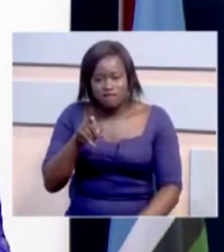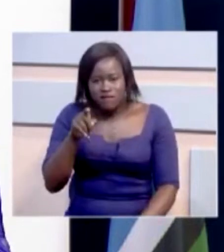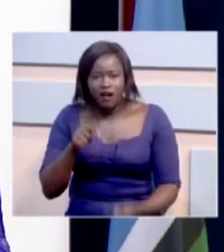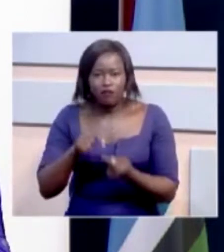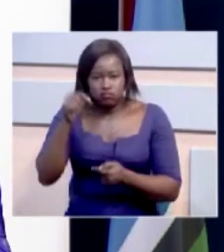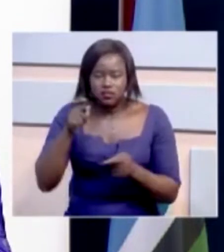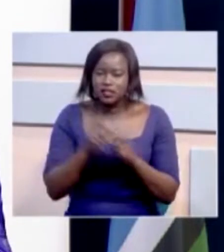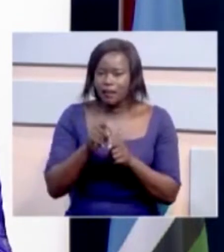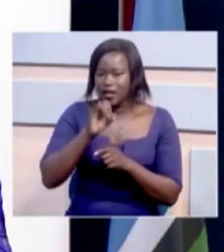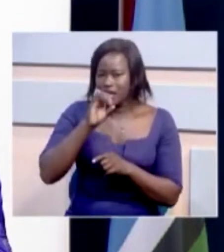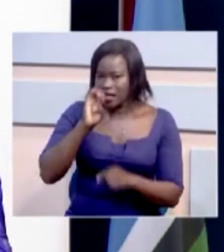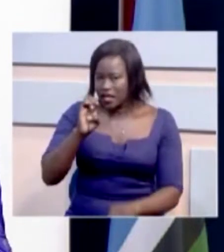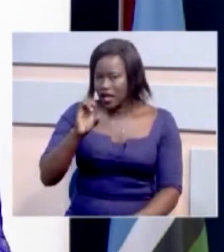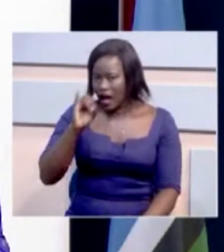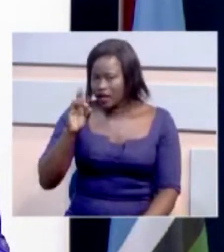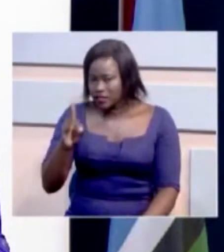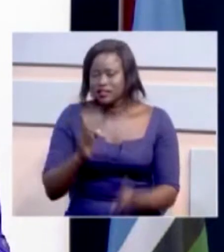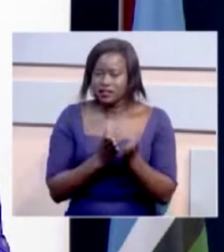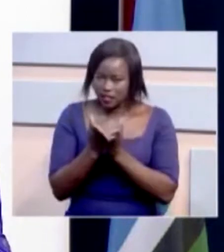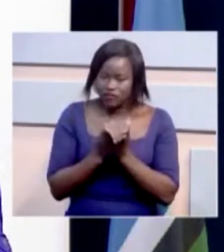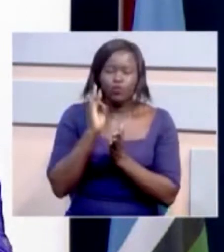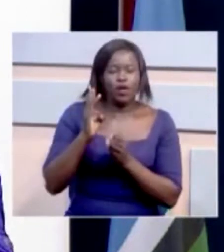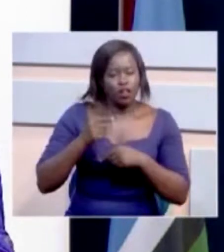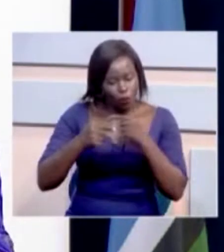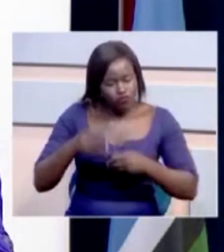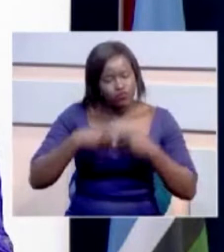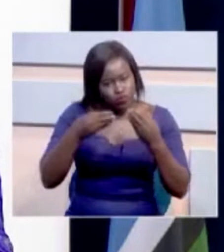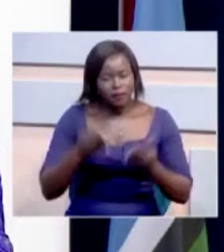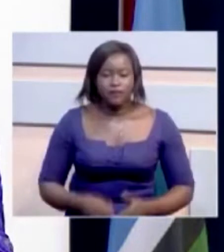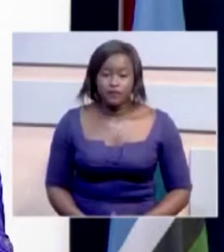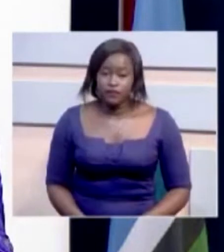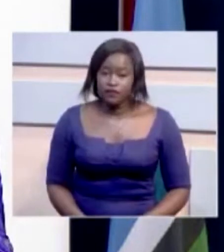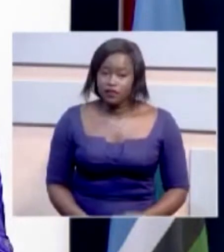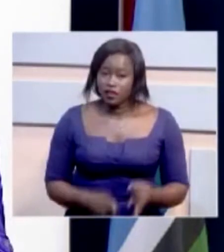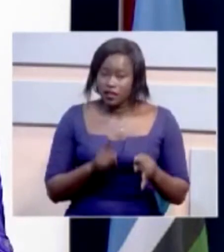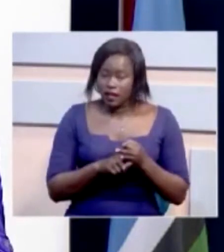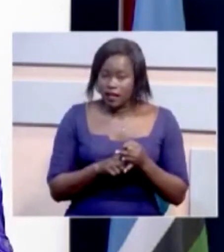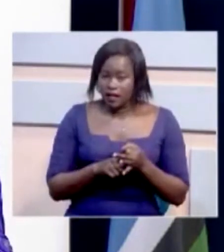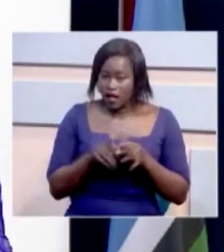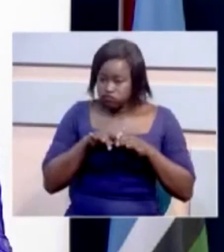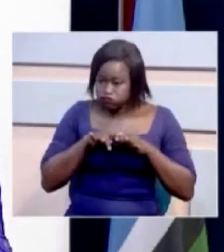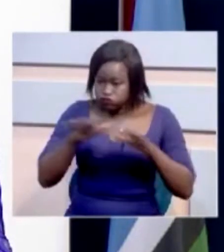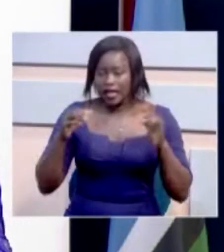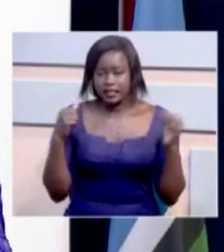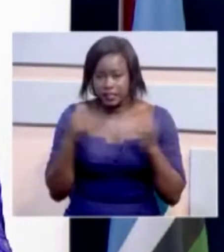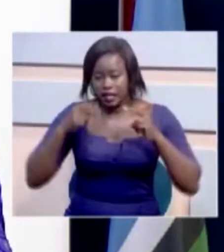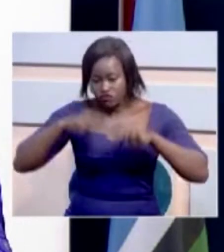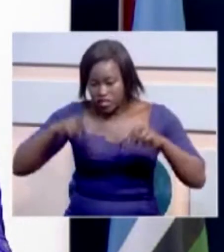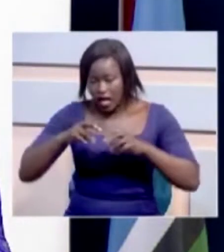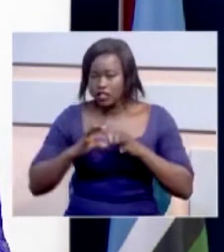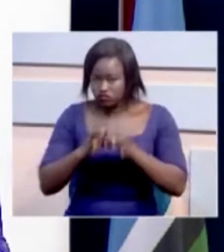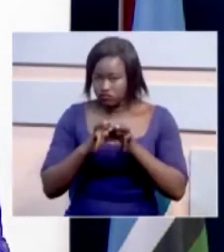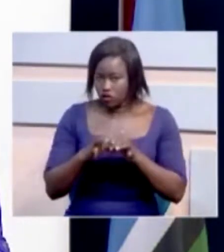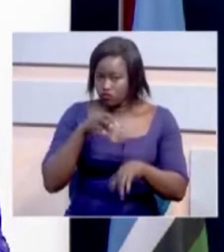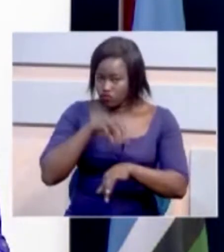EID services effectively. 3, the Infectious Disease Research Collaboration in Tororo